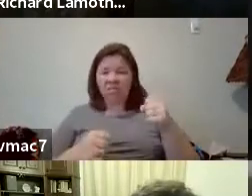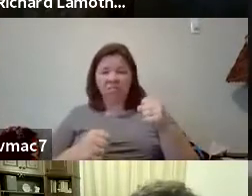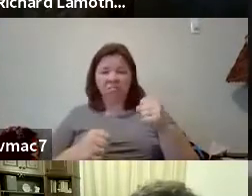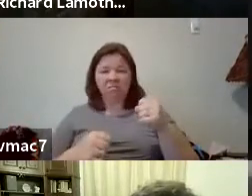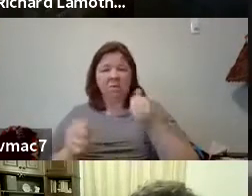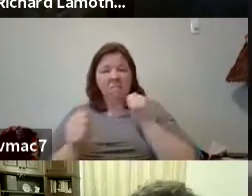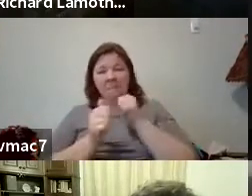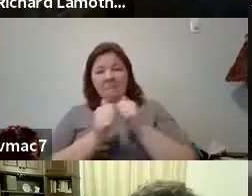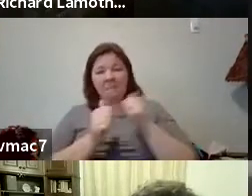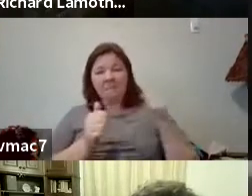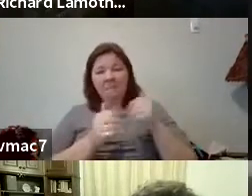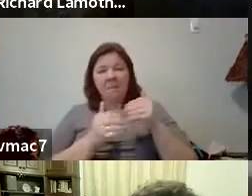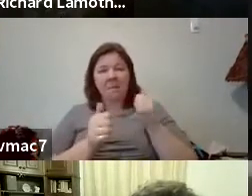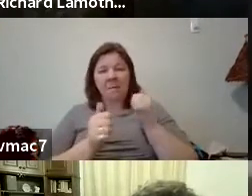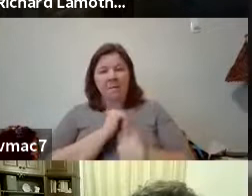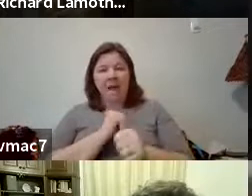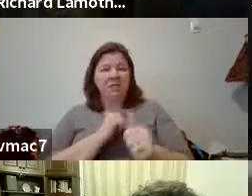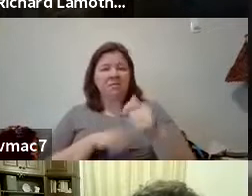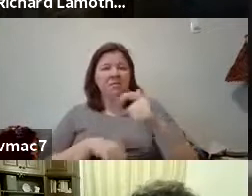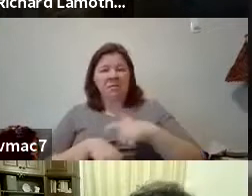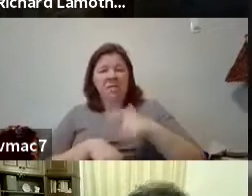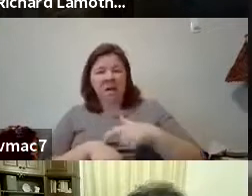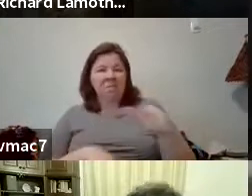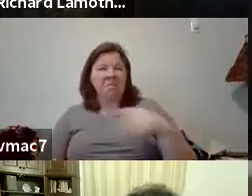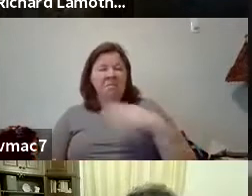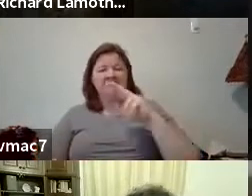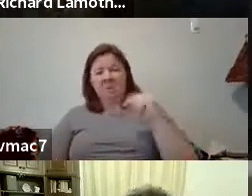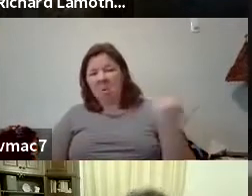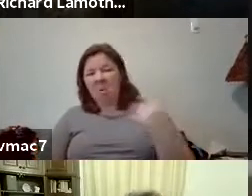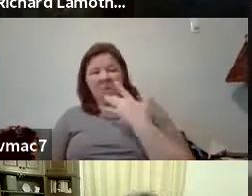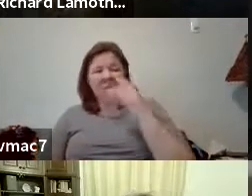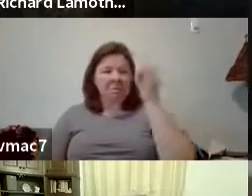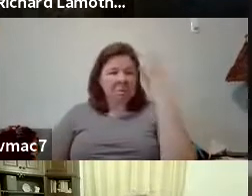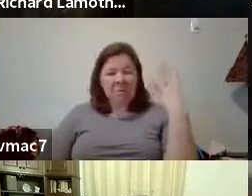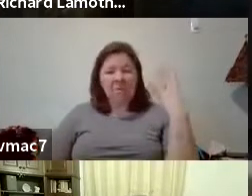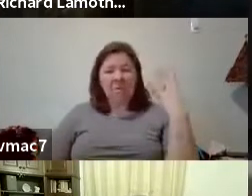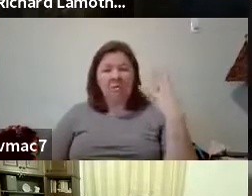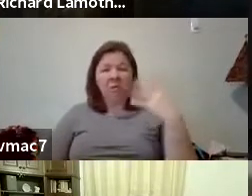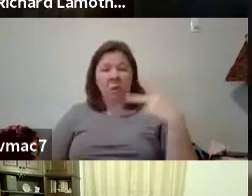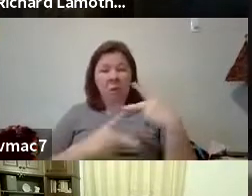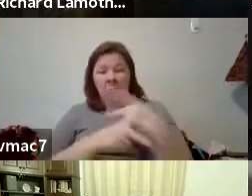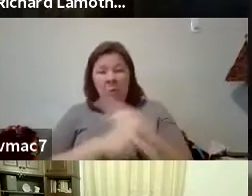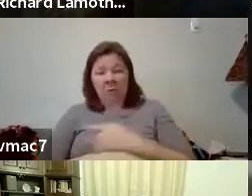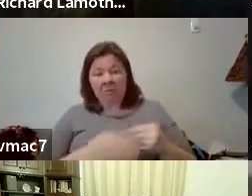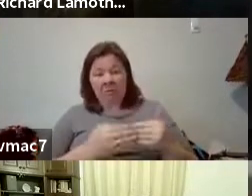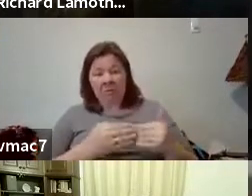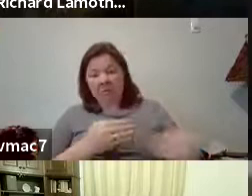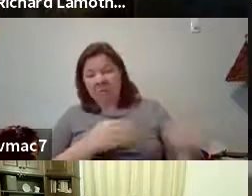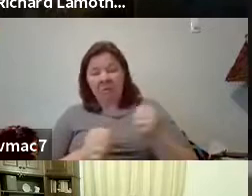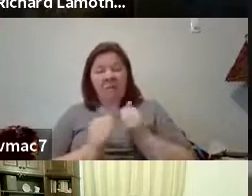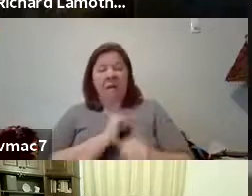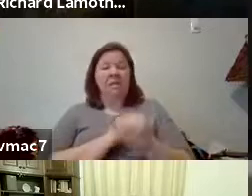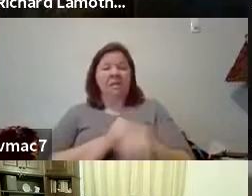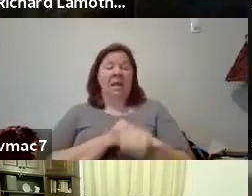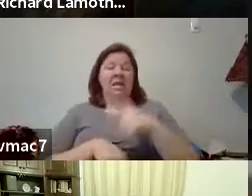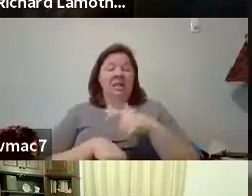past its expiration date? You know, the longer you go past the expiration date, the worse it gets, right? Well, there's a